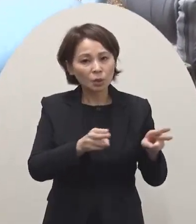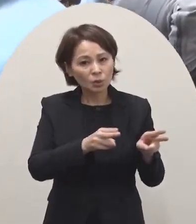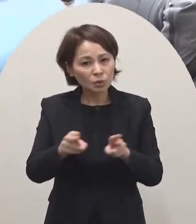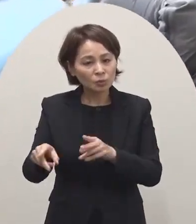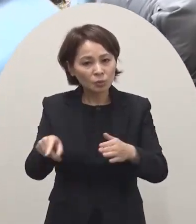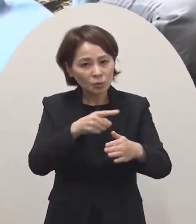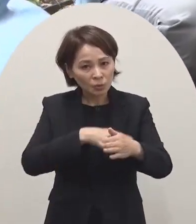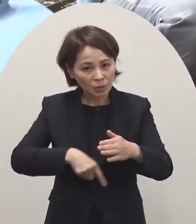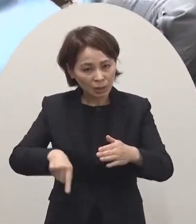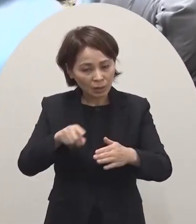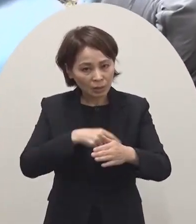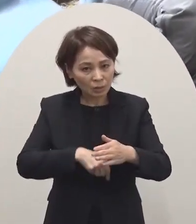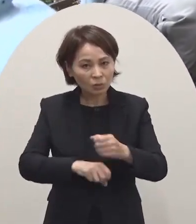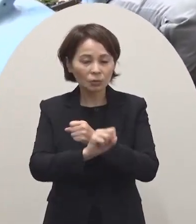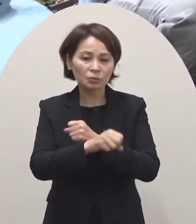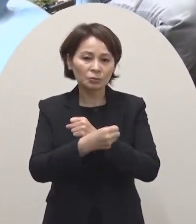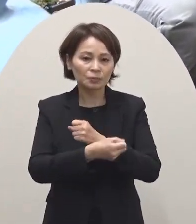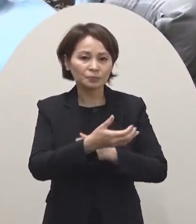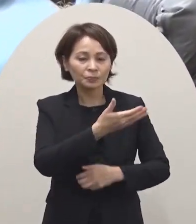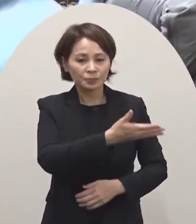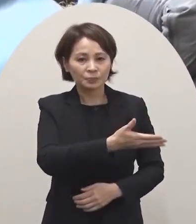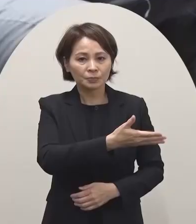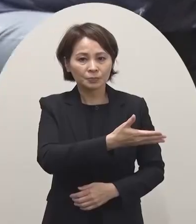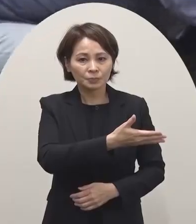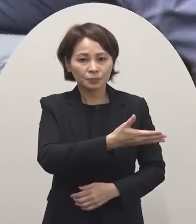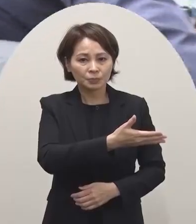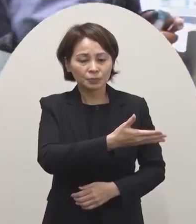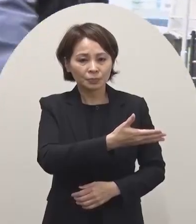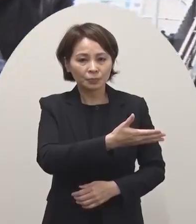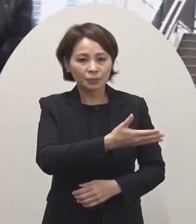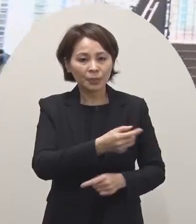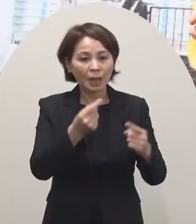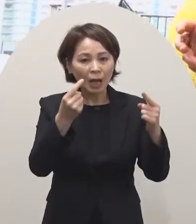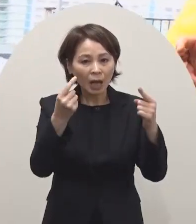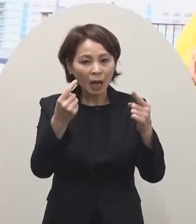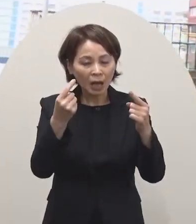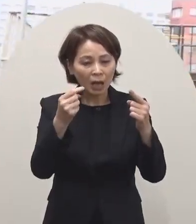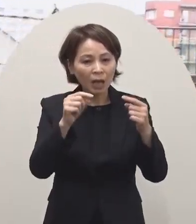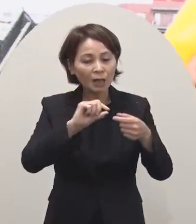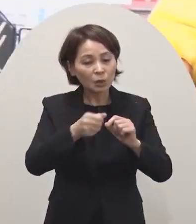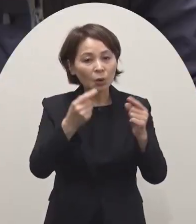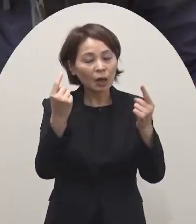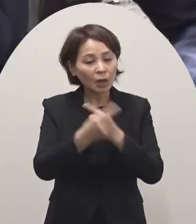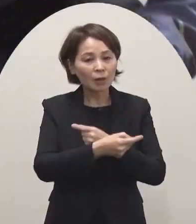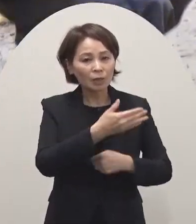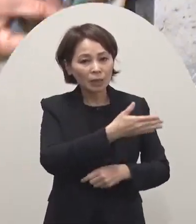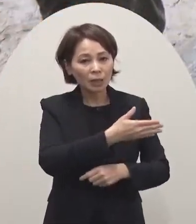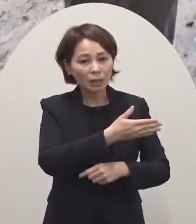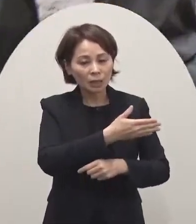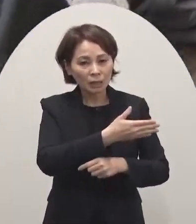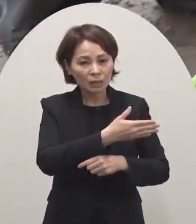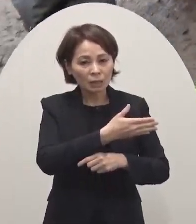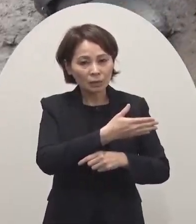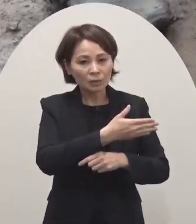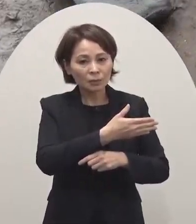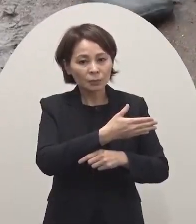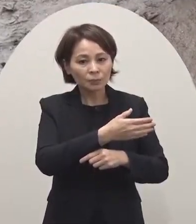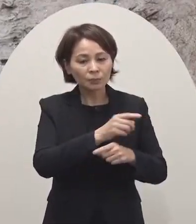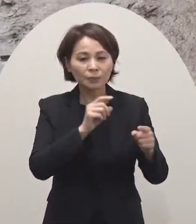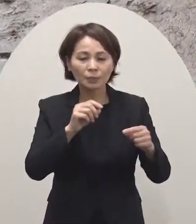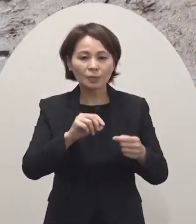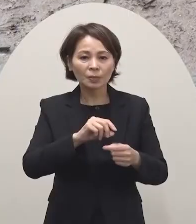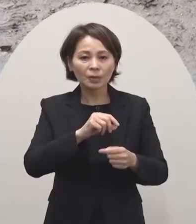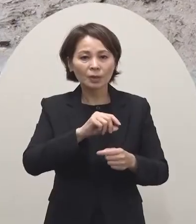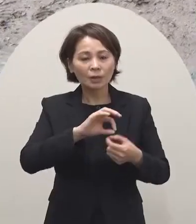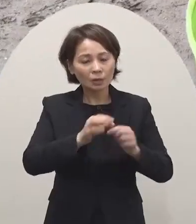And, I heard that there is a trick in the preparation of the play park. Wow, the colors have changed. For